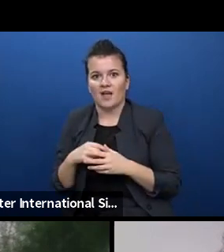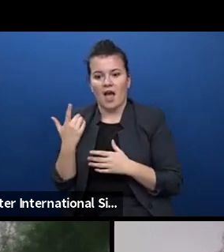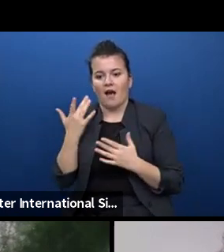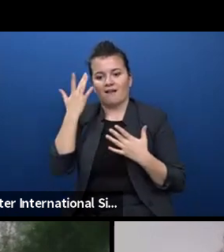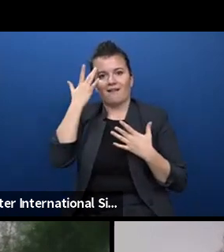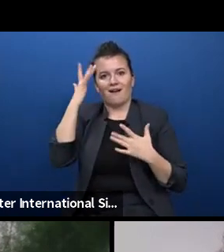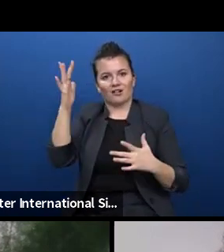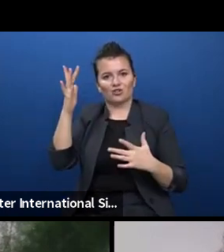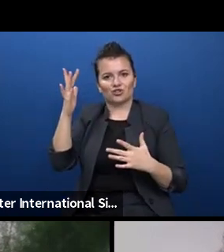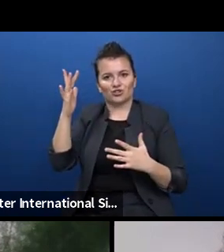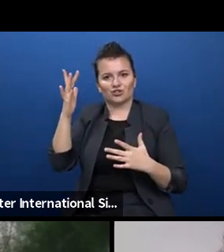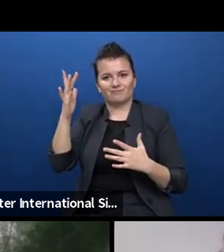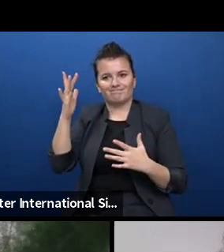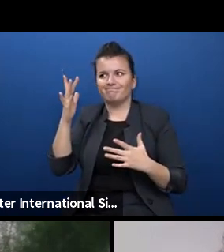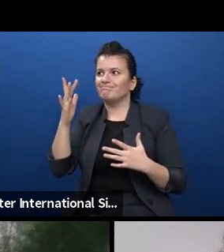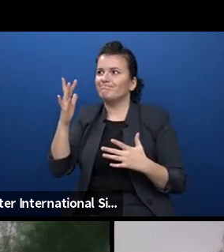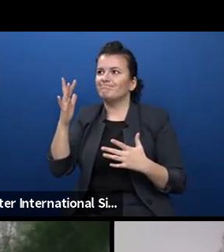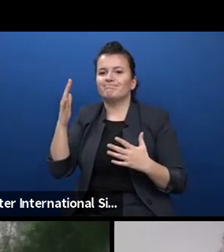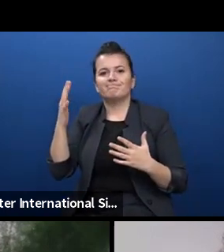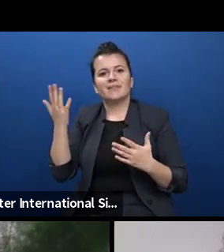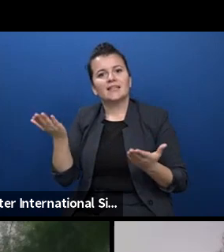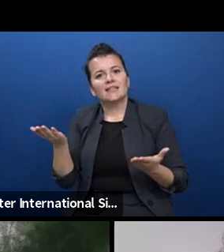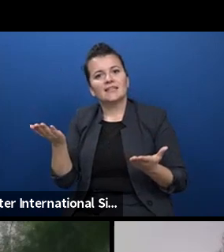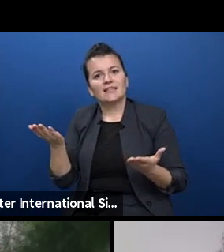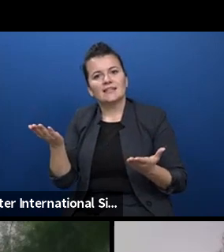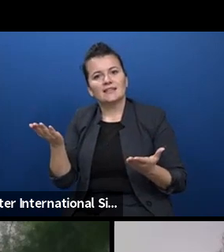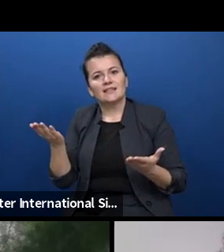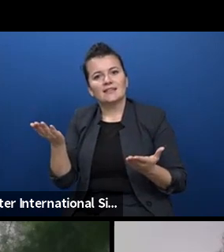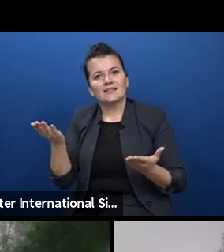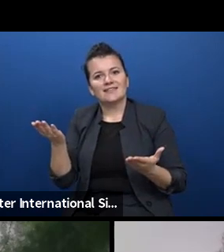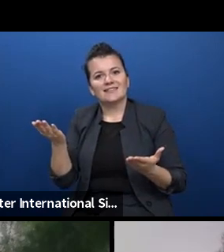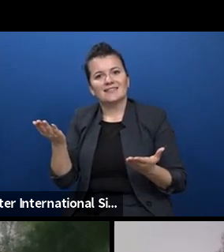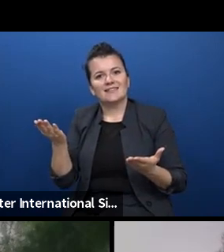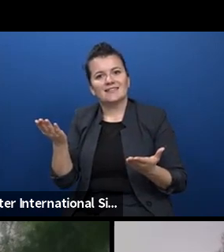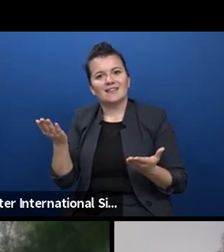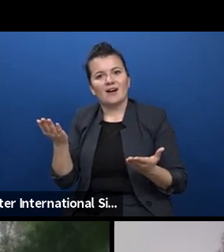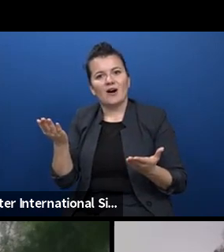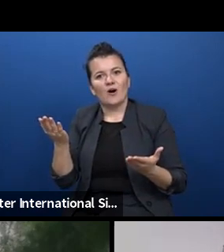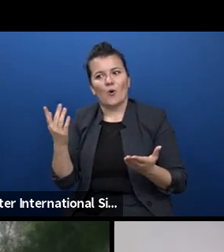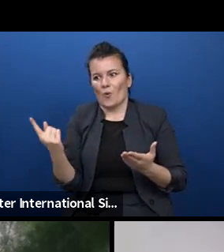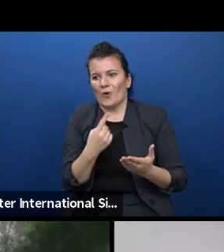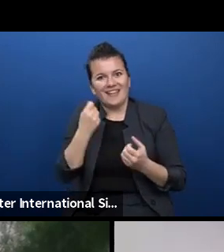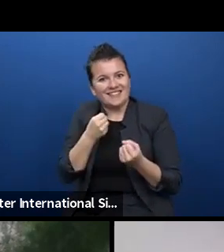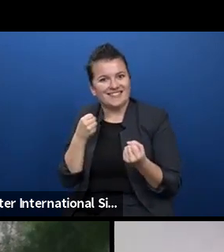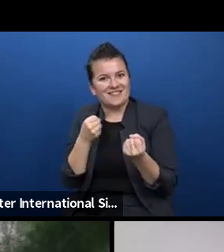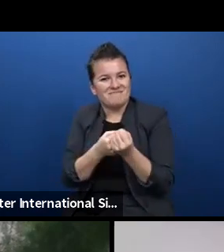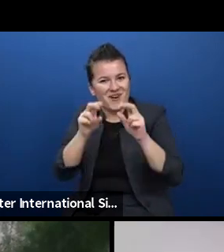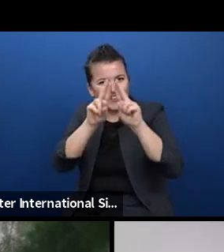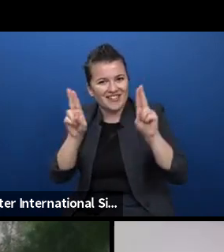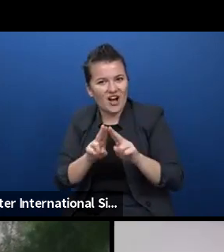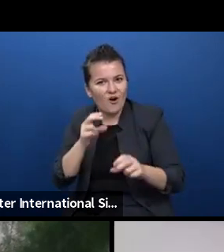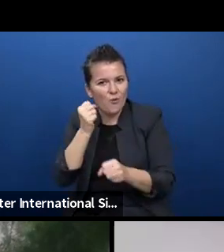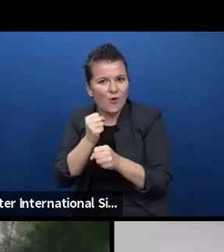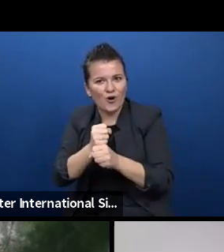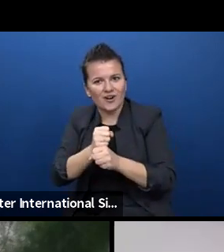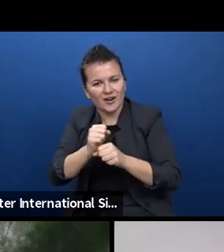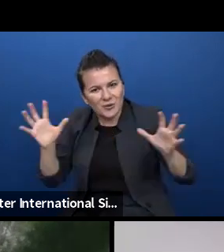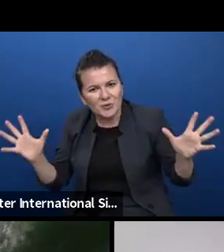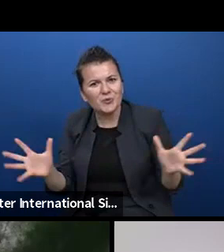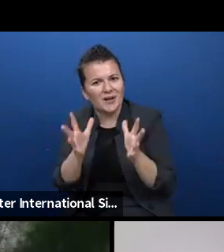aiming at the core of our foundation as well, because we support international work and we want to continue